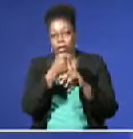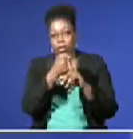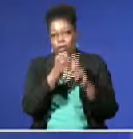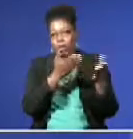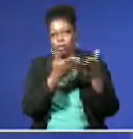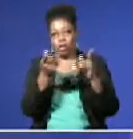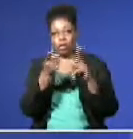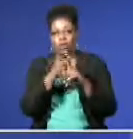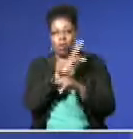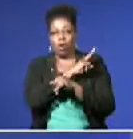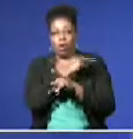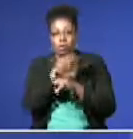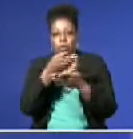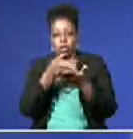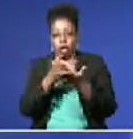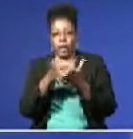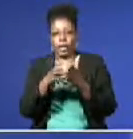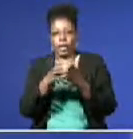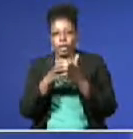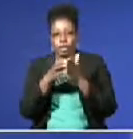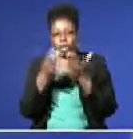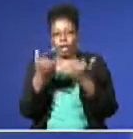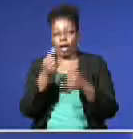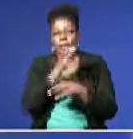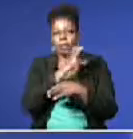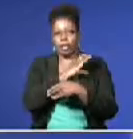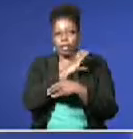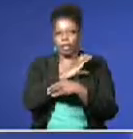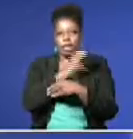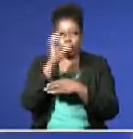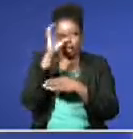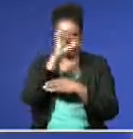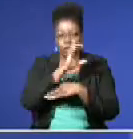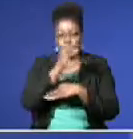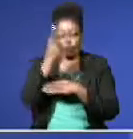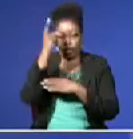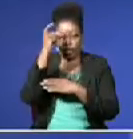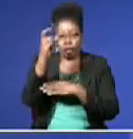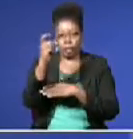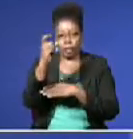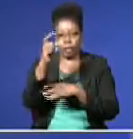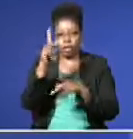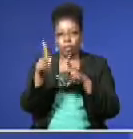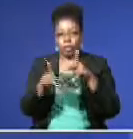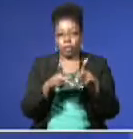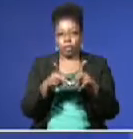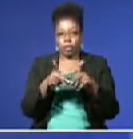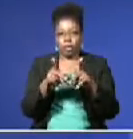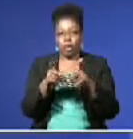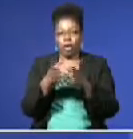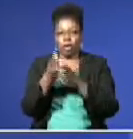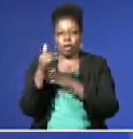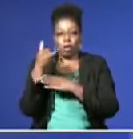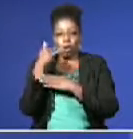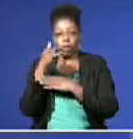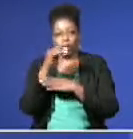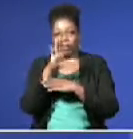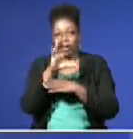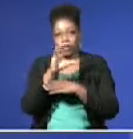in stable condition. Police are searching for the suspect responsible, and the public is urged to call the Central Detective Unit at